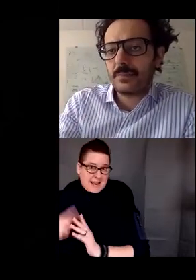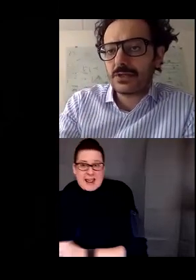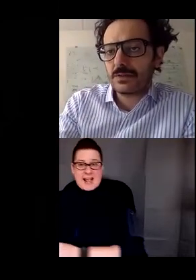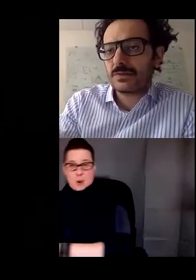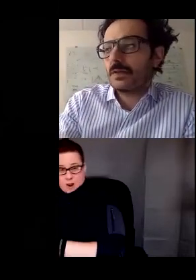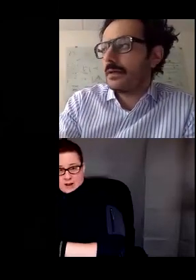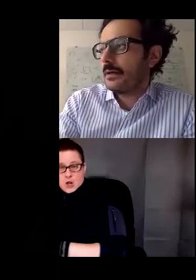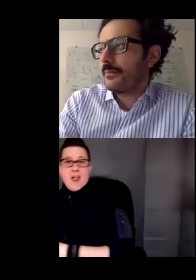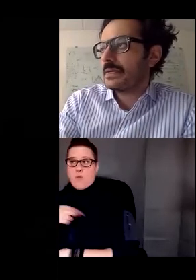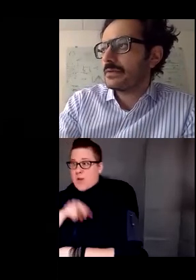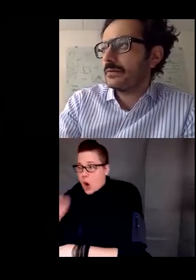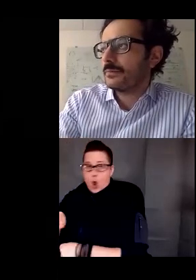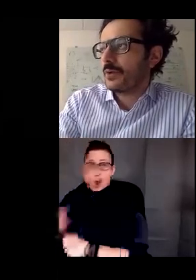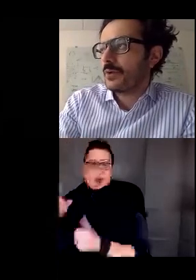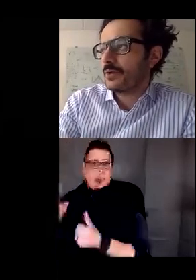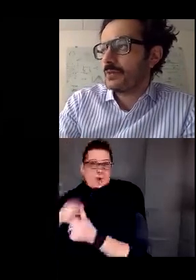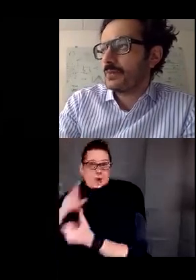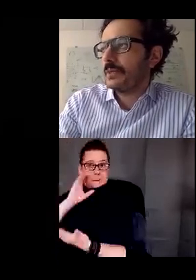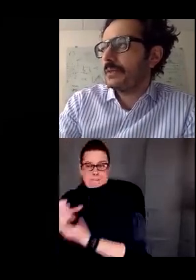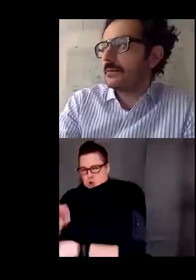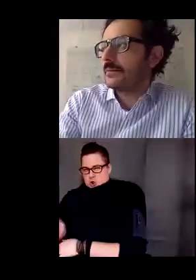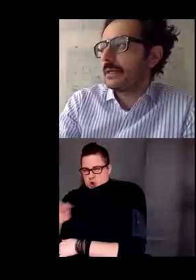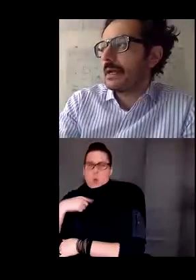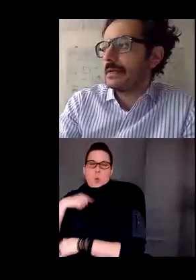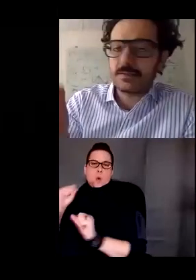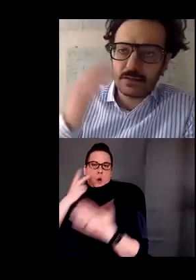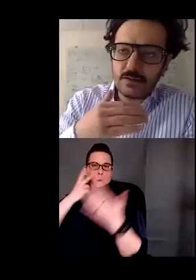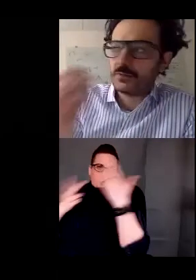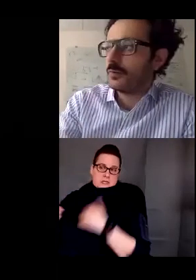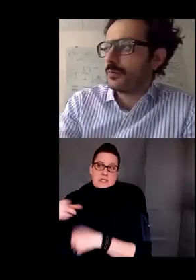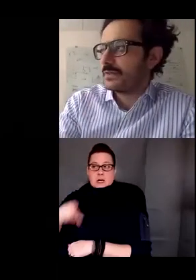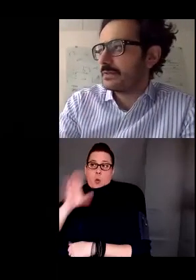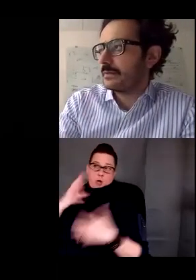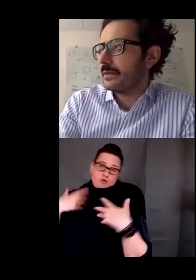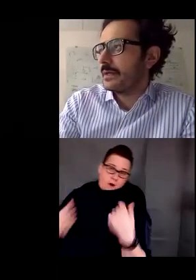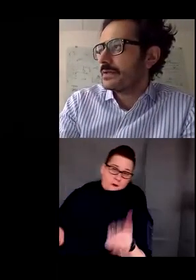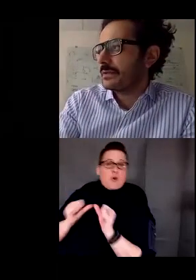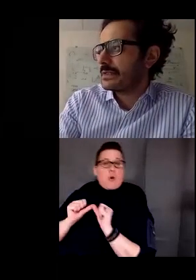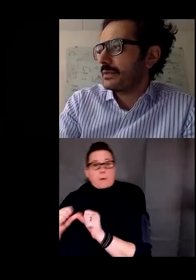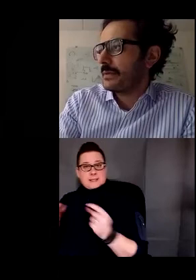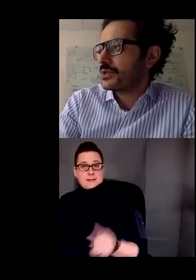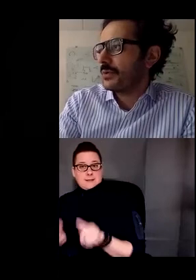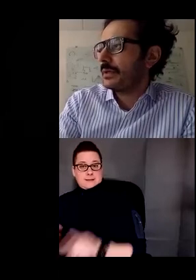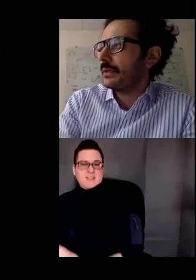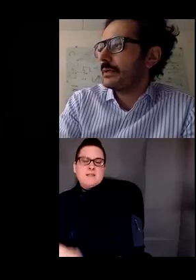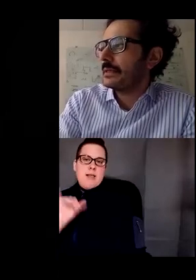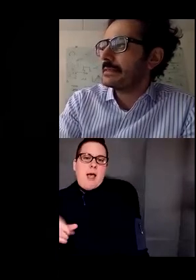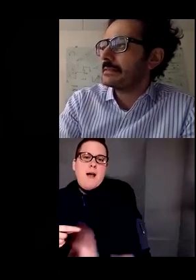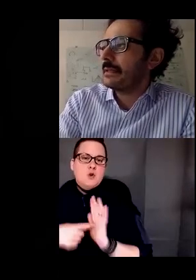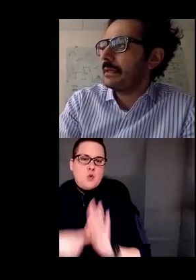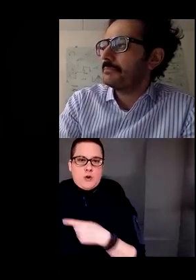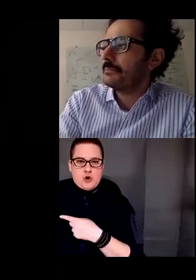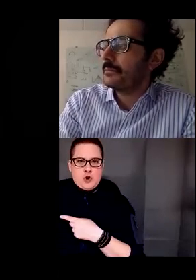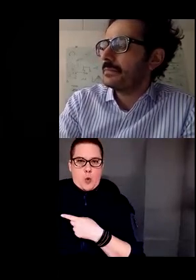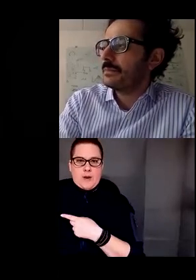their patients based on the properties of this area in the brain as recovered or persistent. So that's what I'm showing here. And this